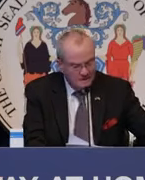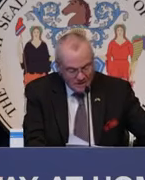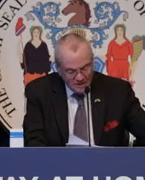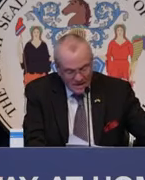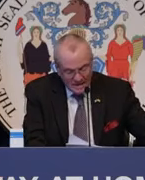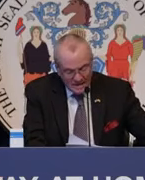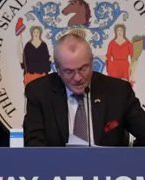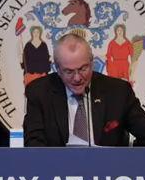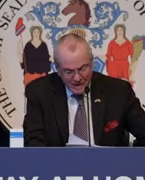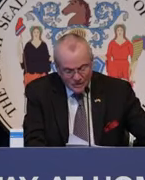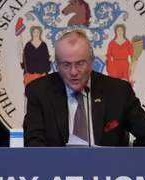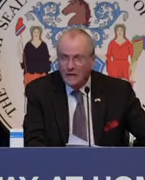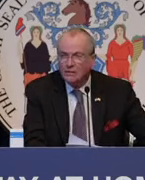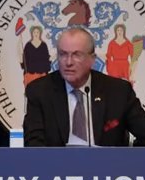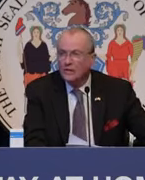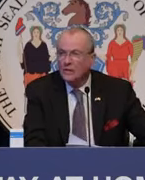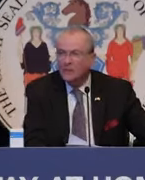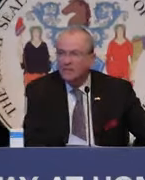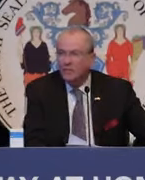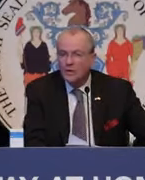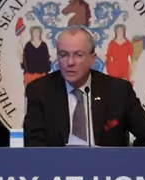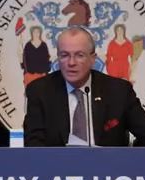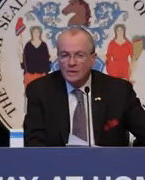repeating. Kentucky gets back